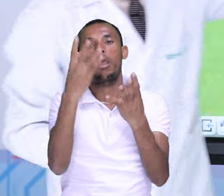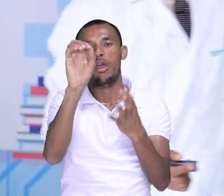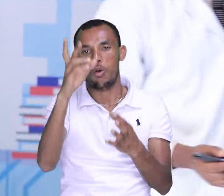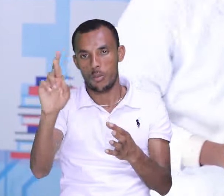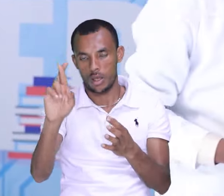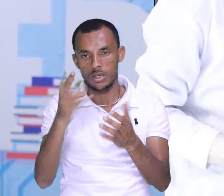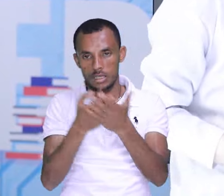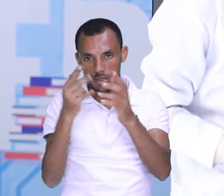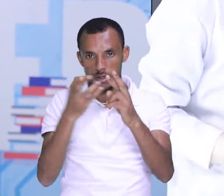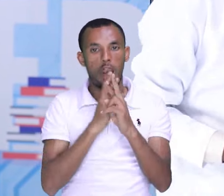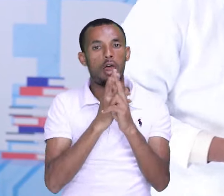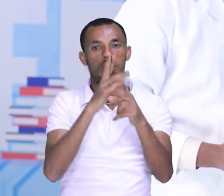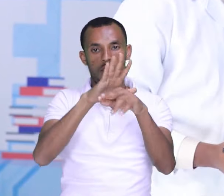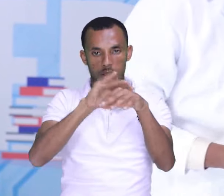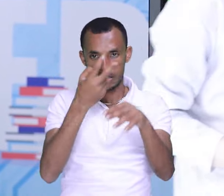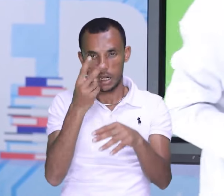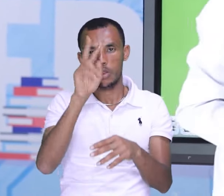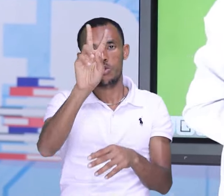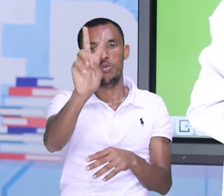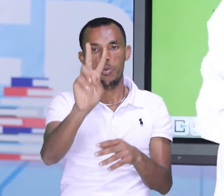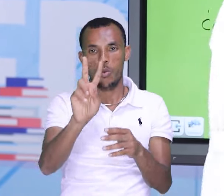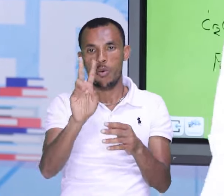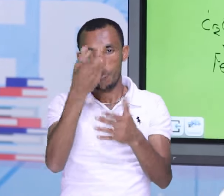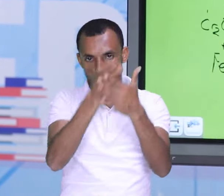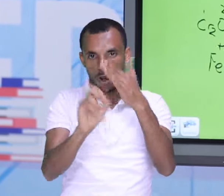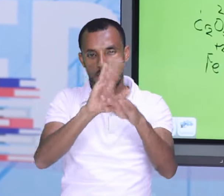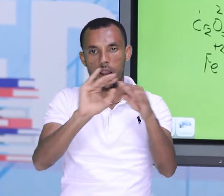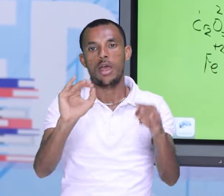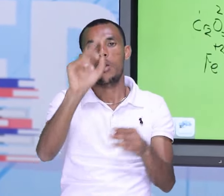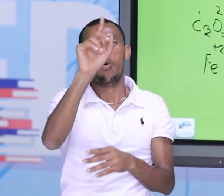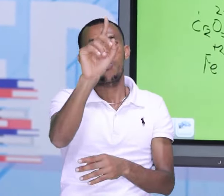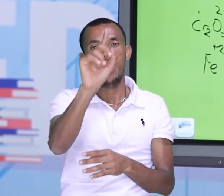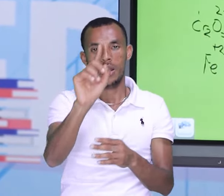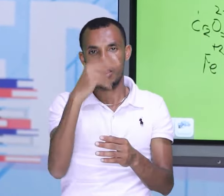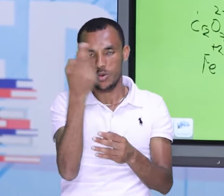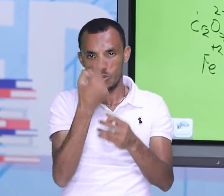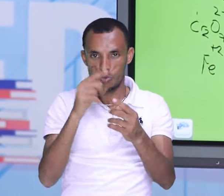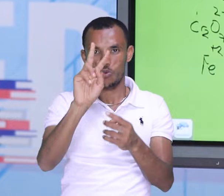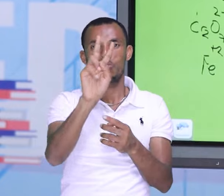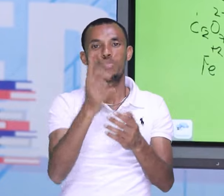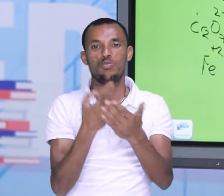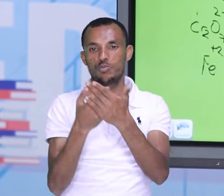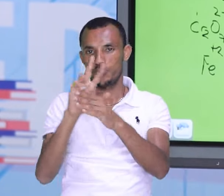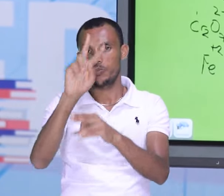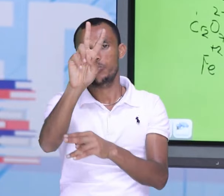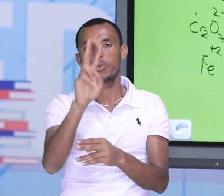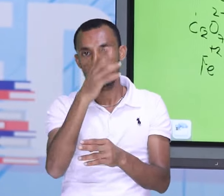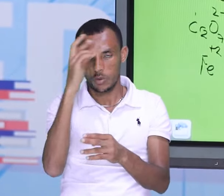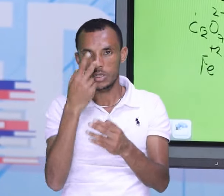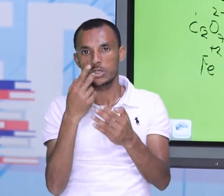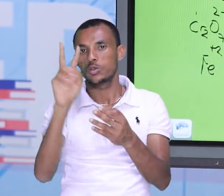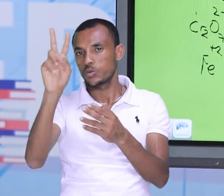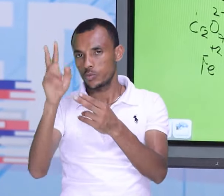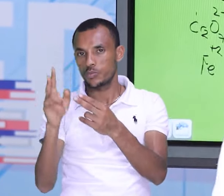In the reactant position, 2 chromium. In product position is 1 chromium. Therefore, uses 2 here. Why 2? Because subscript